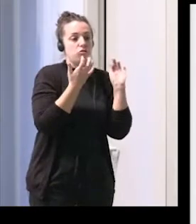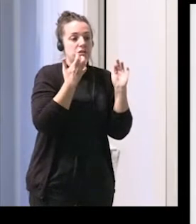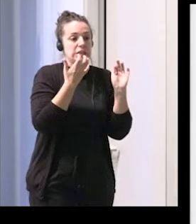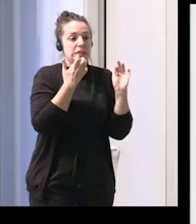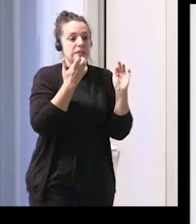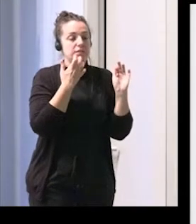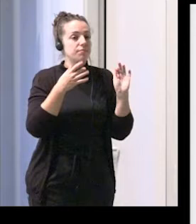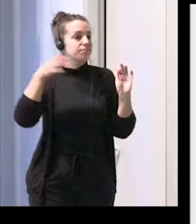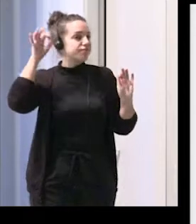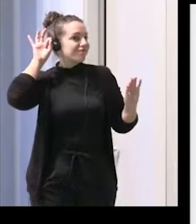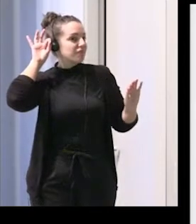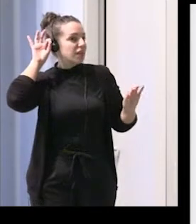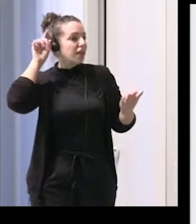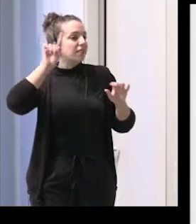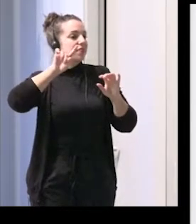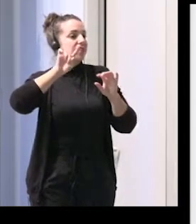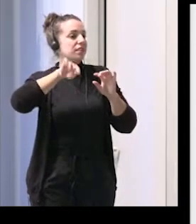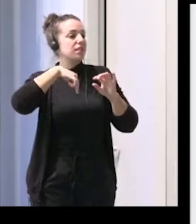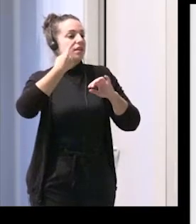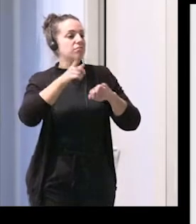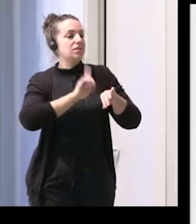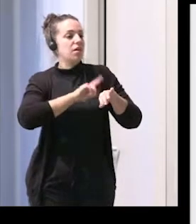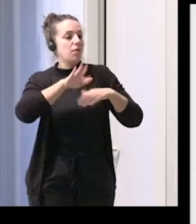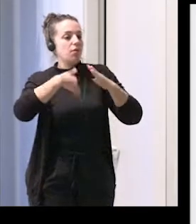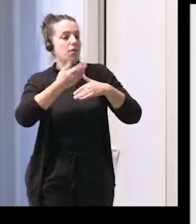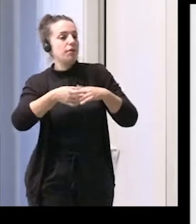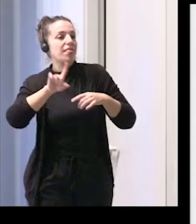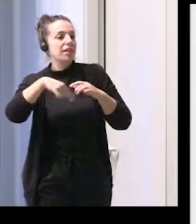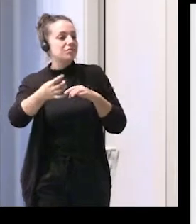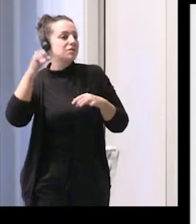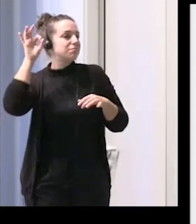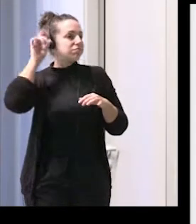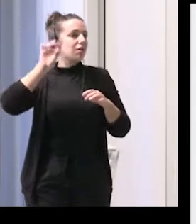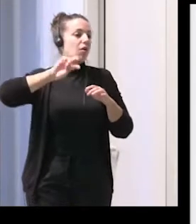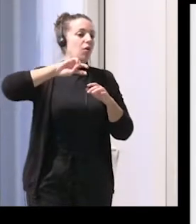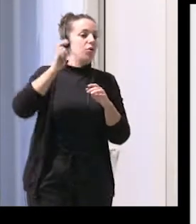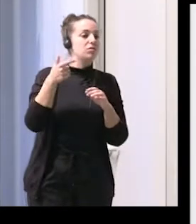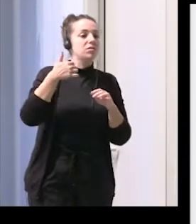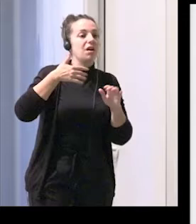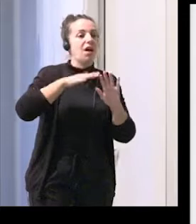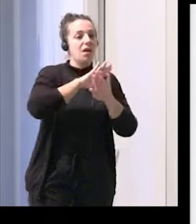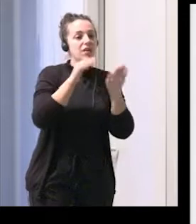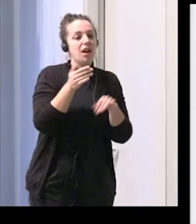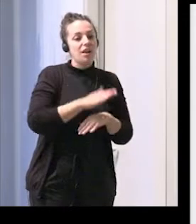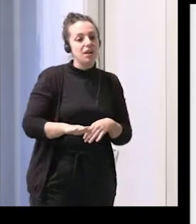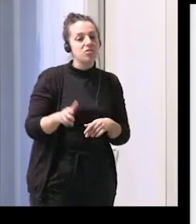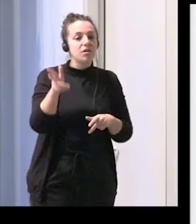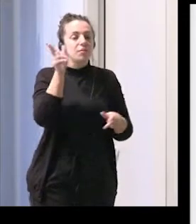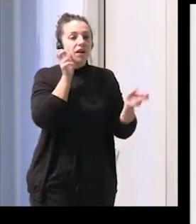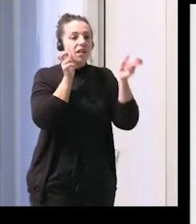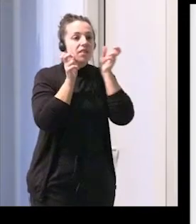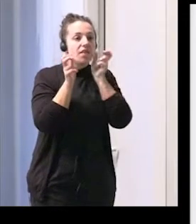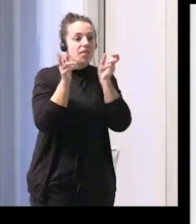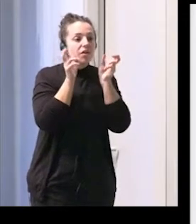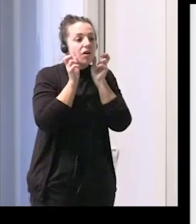what you have are children with their first device with speech perception in very easy situations who are doing very well with the